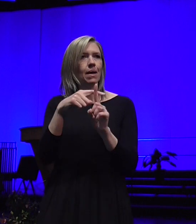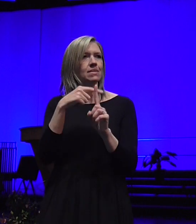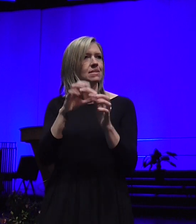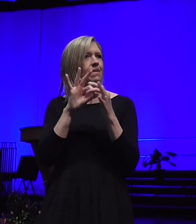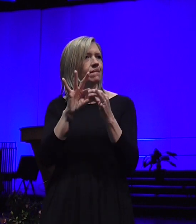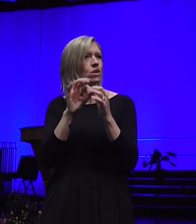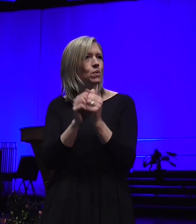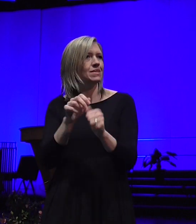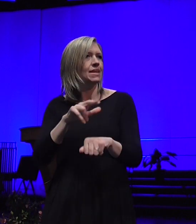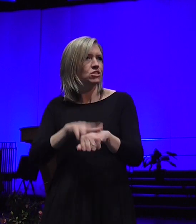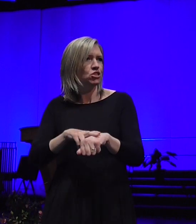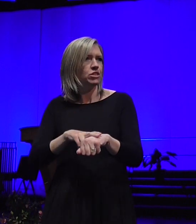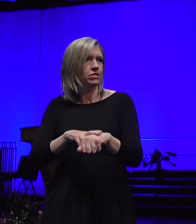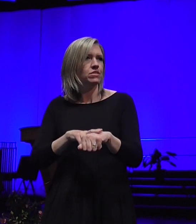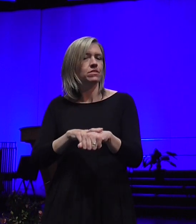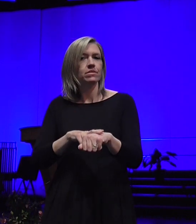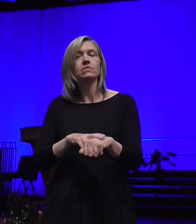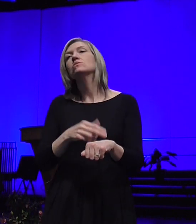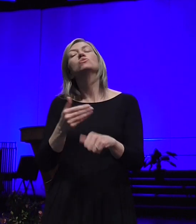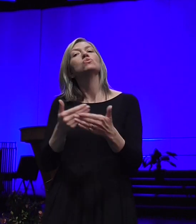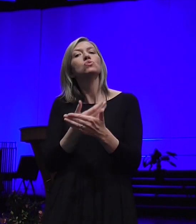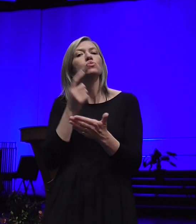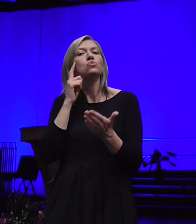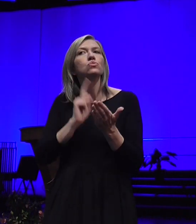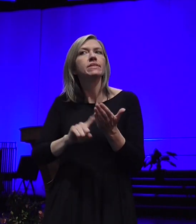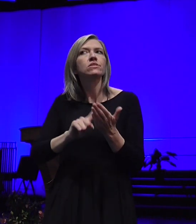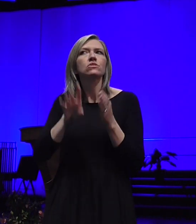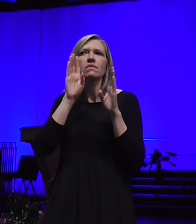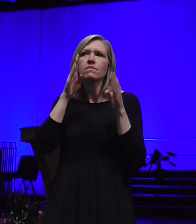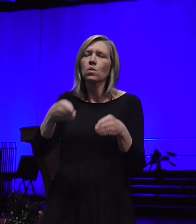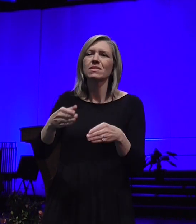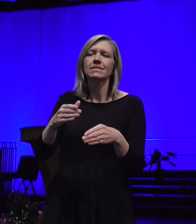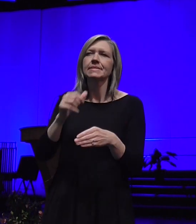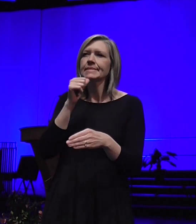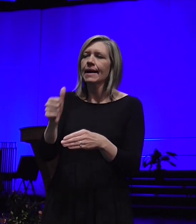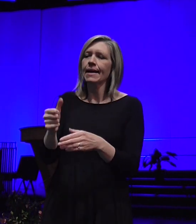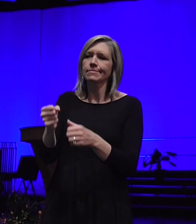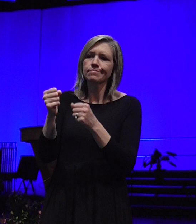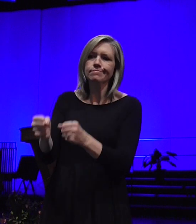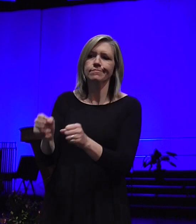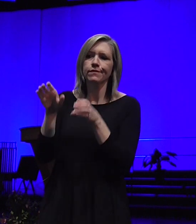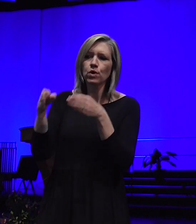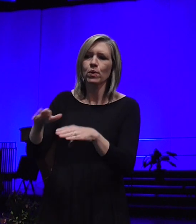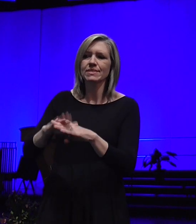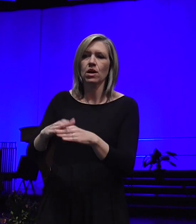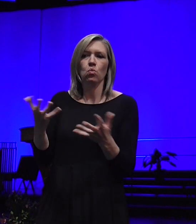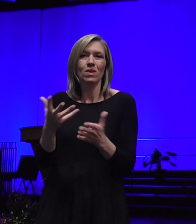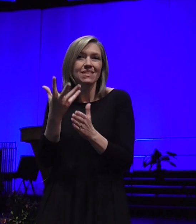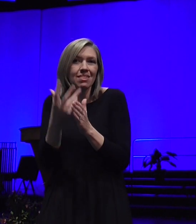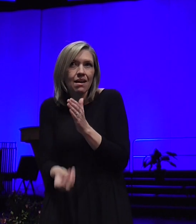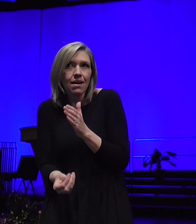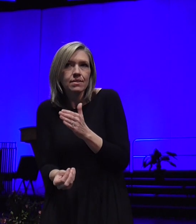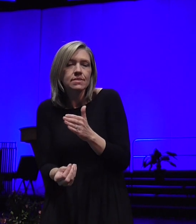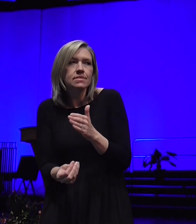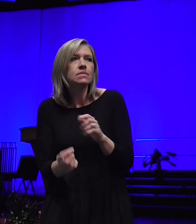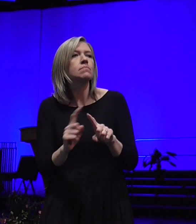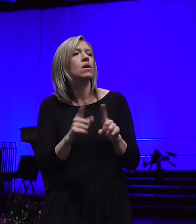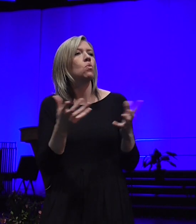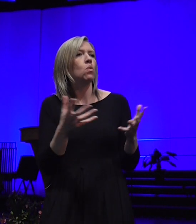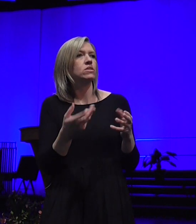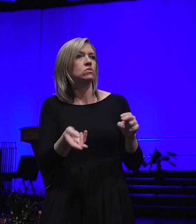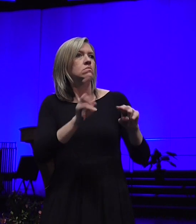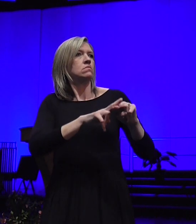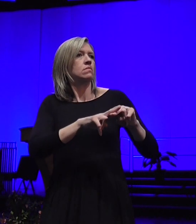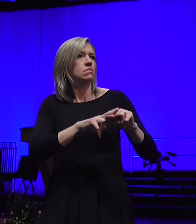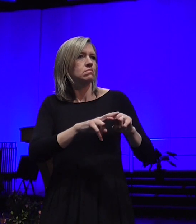connection to nature. Indeed, the new research focuses not so much on what is lost when nature fades, but what is gained